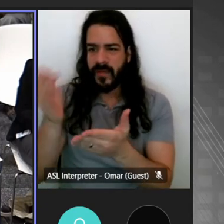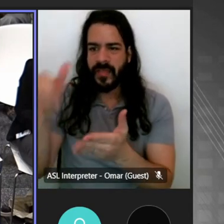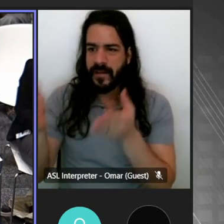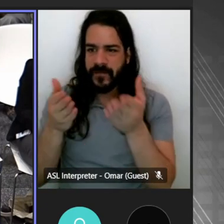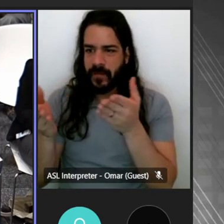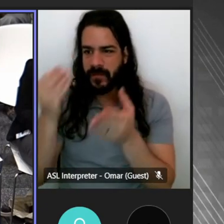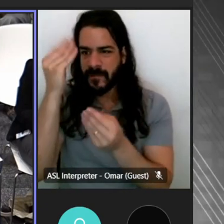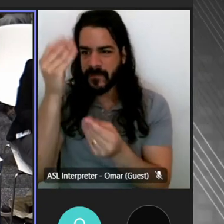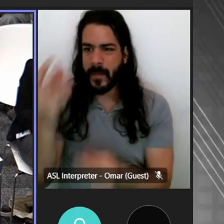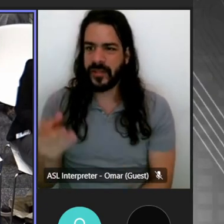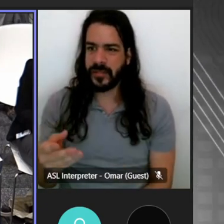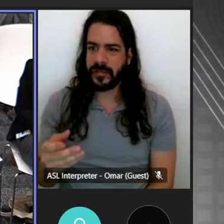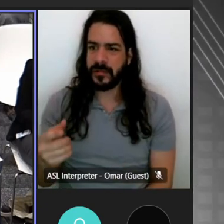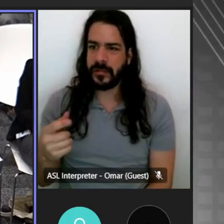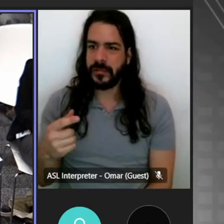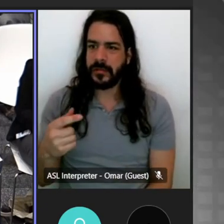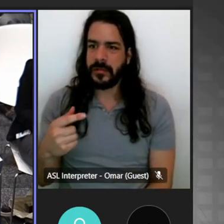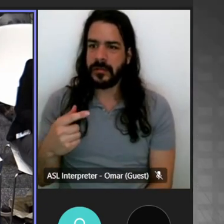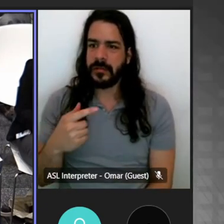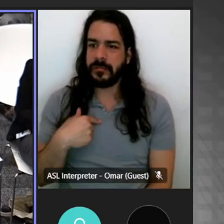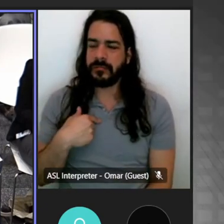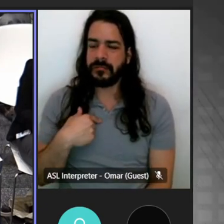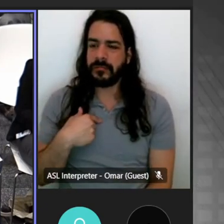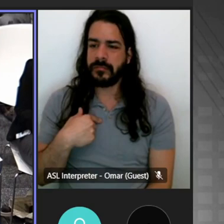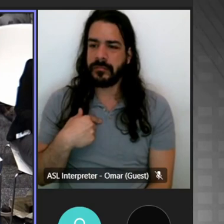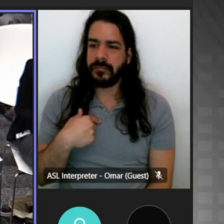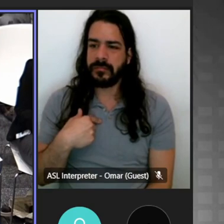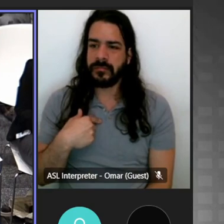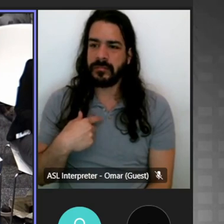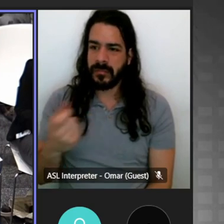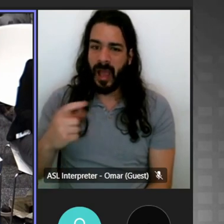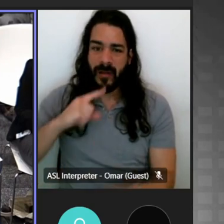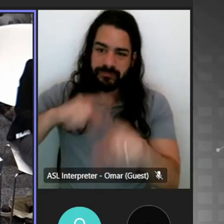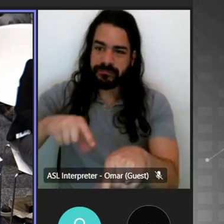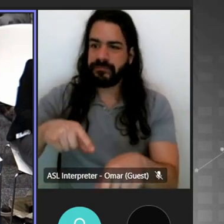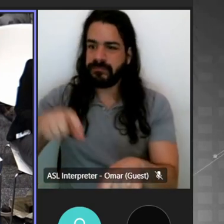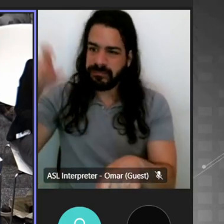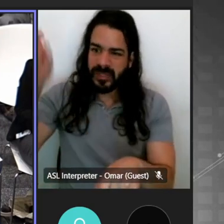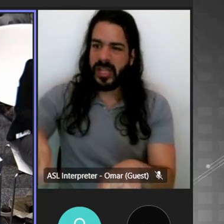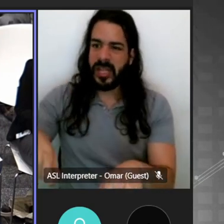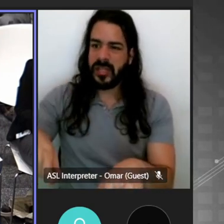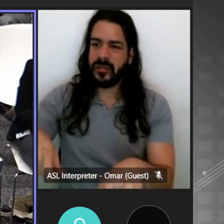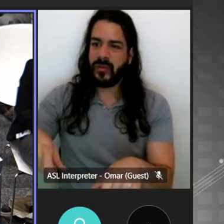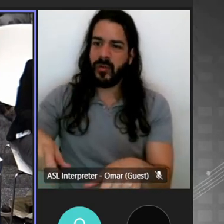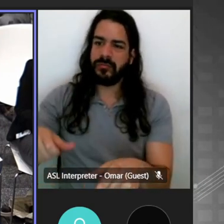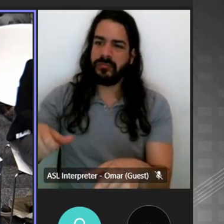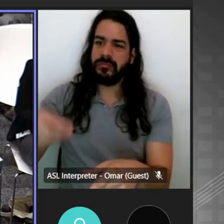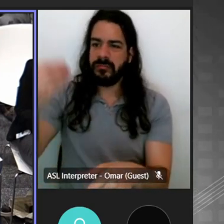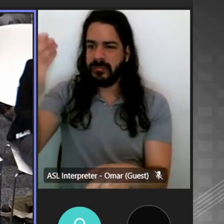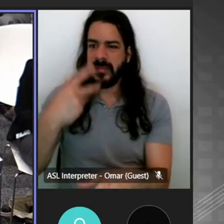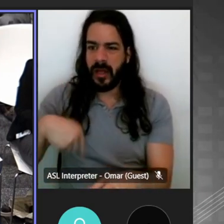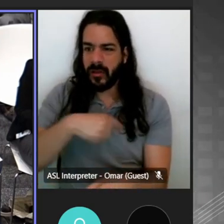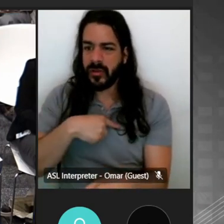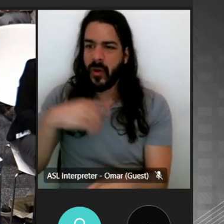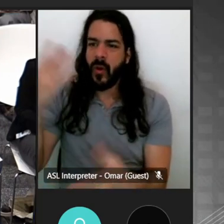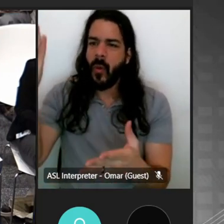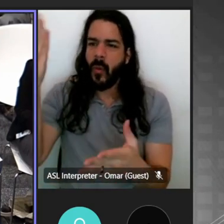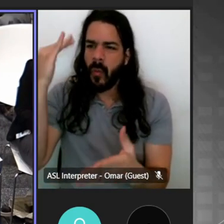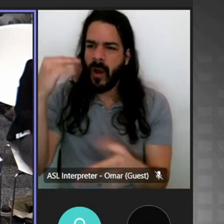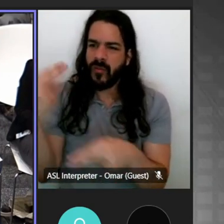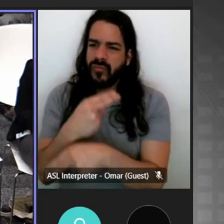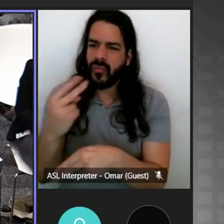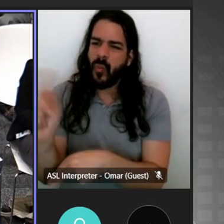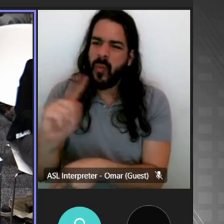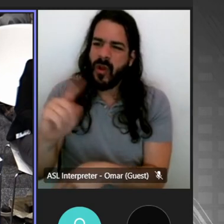that he was not going to provide the information. I demand here this evening to get an accounting for where the excess